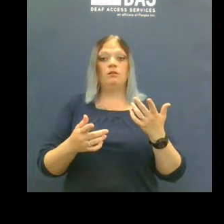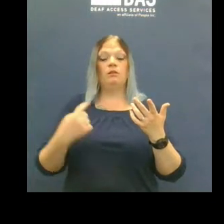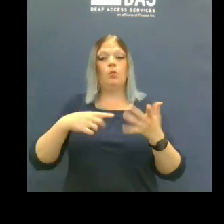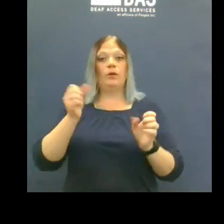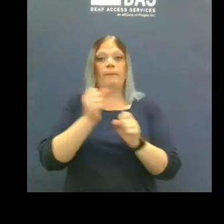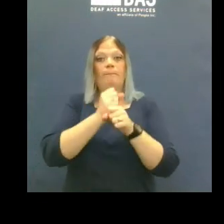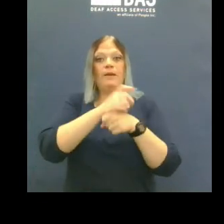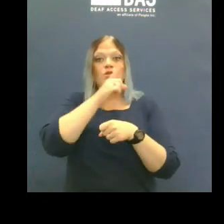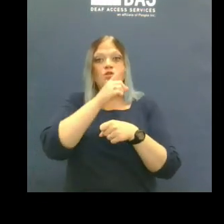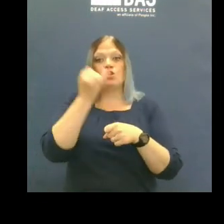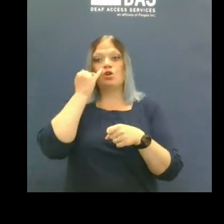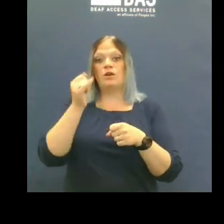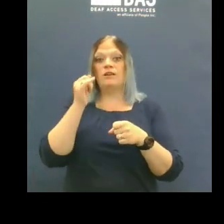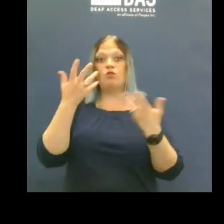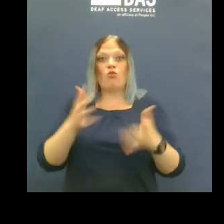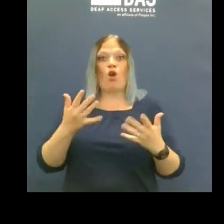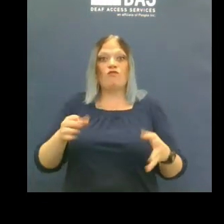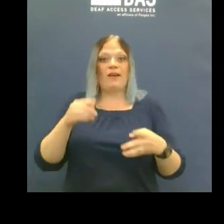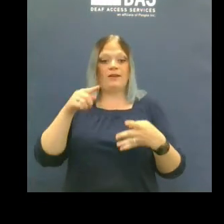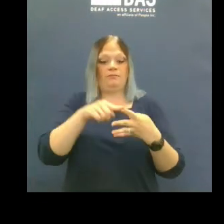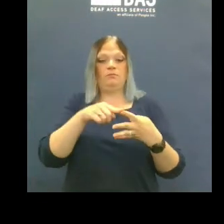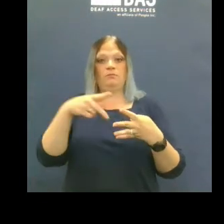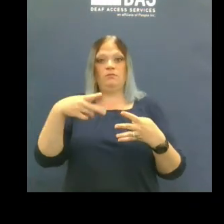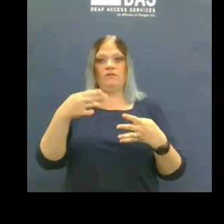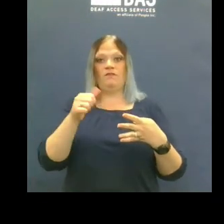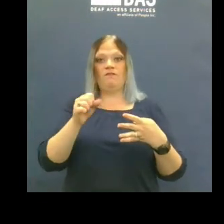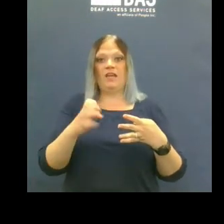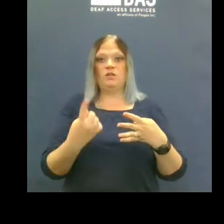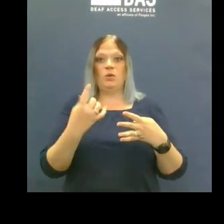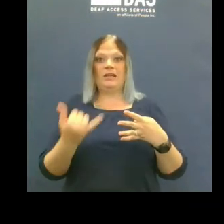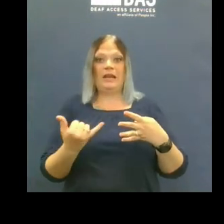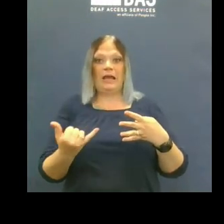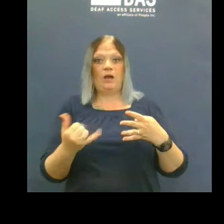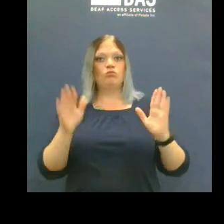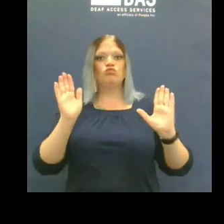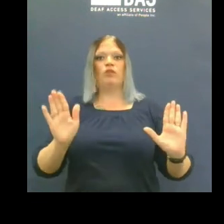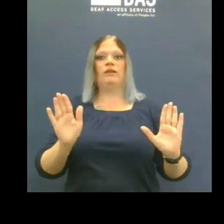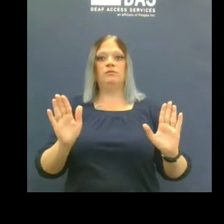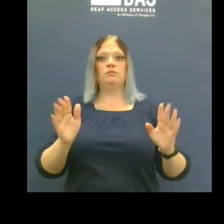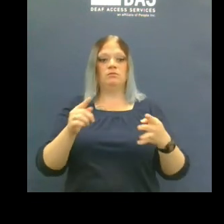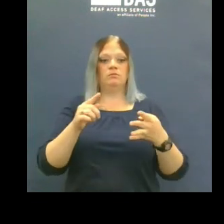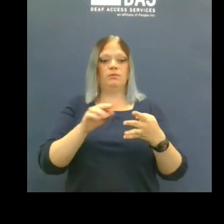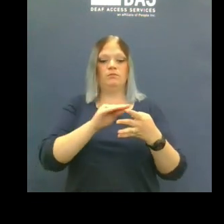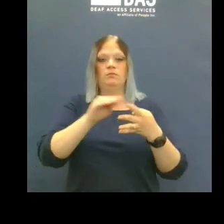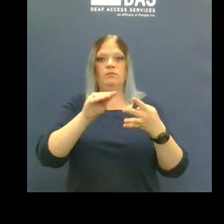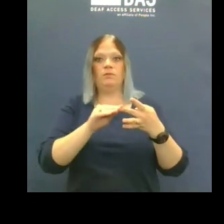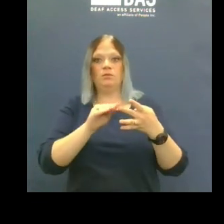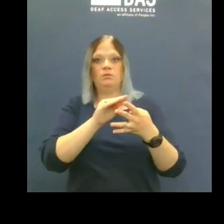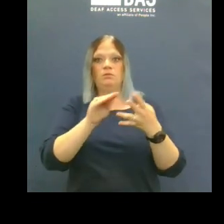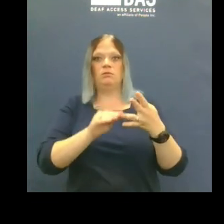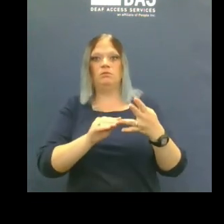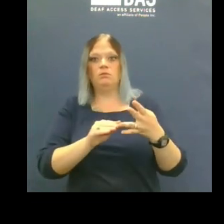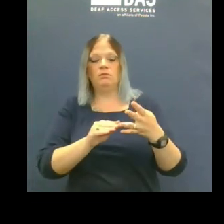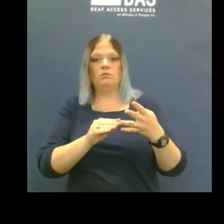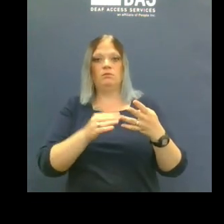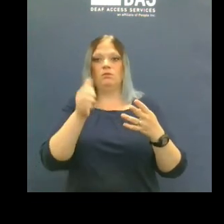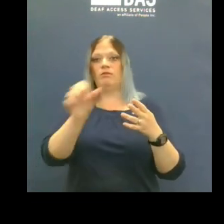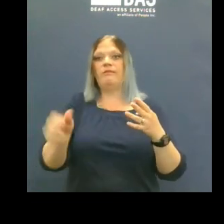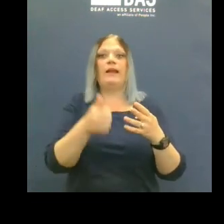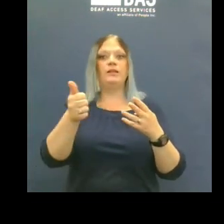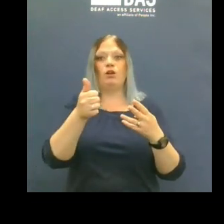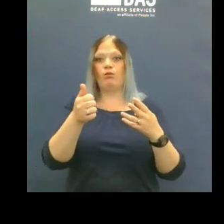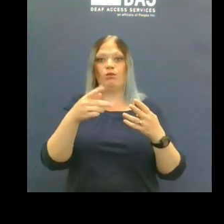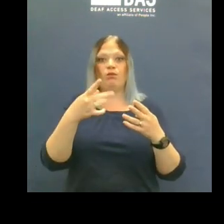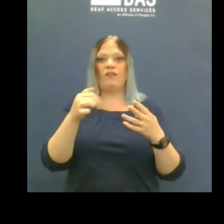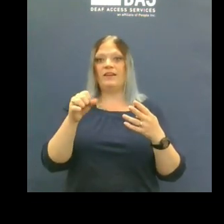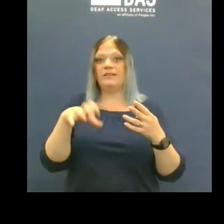that if you're in phase 1 right now, that's great. But if you maybe are coming in phase 2 or phase 3 or any of the additional phases that